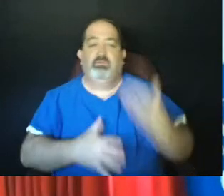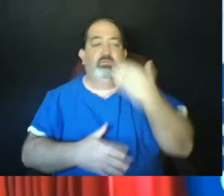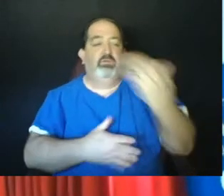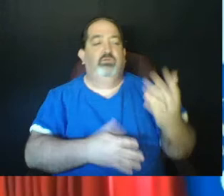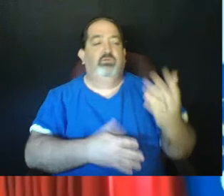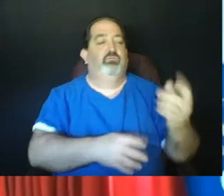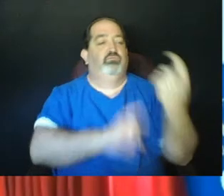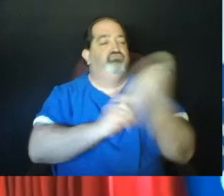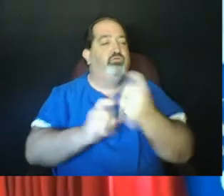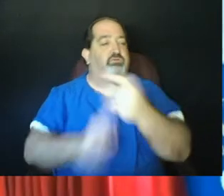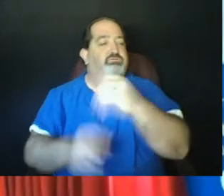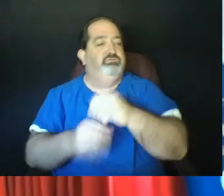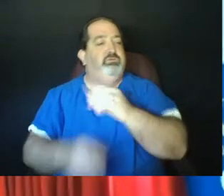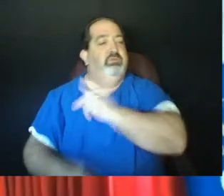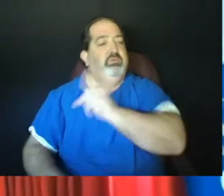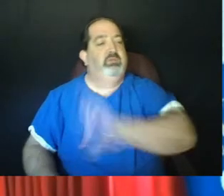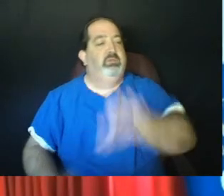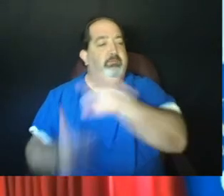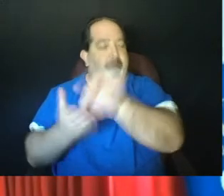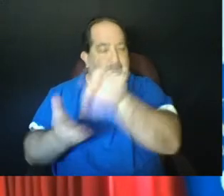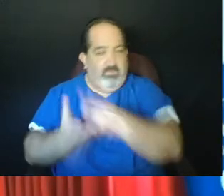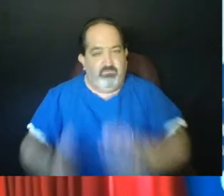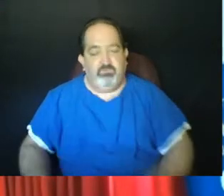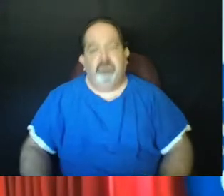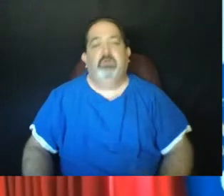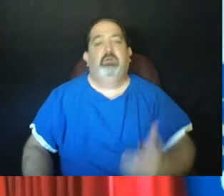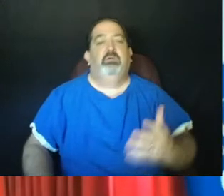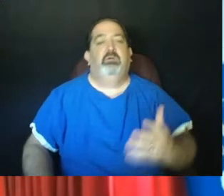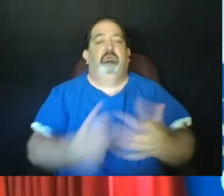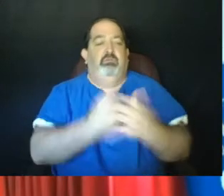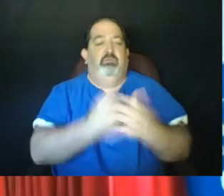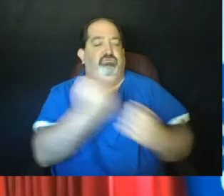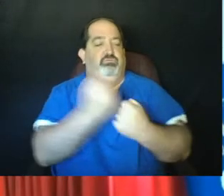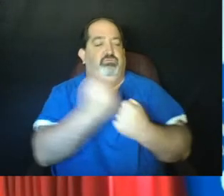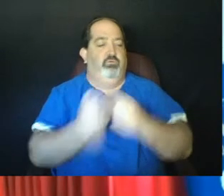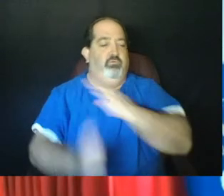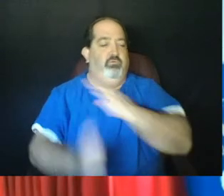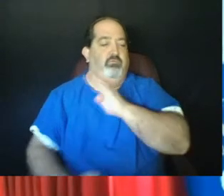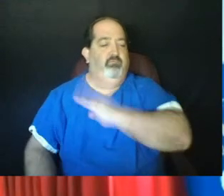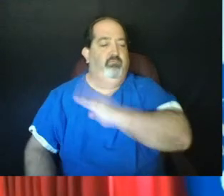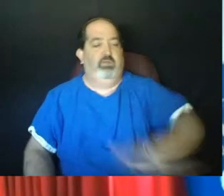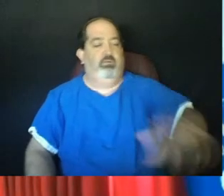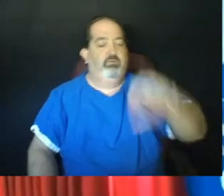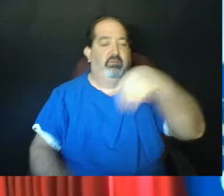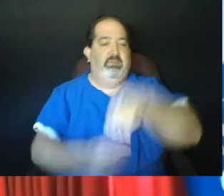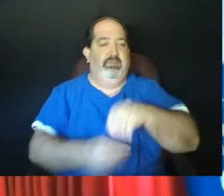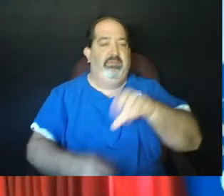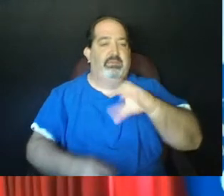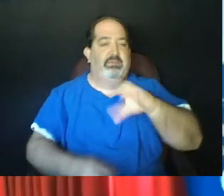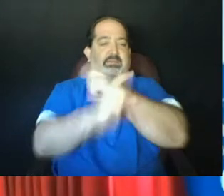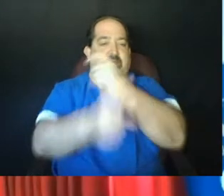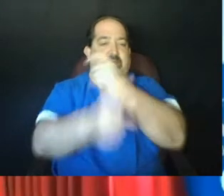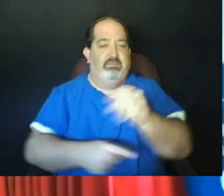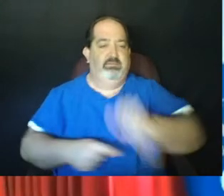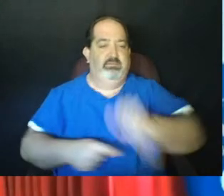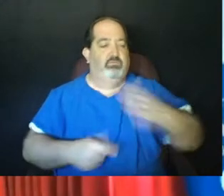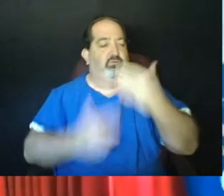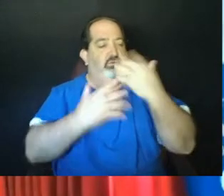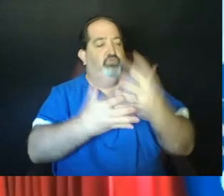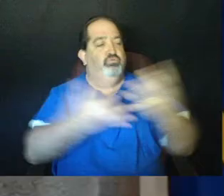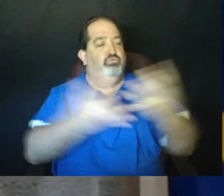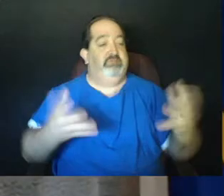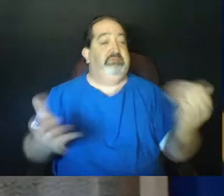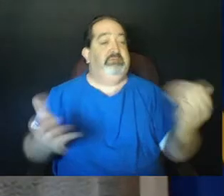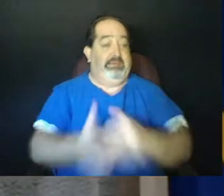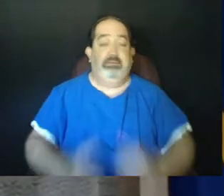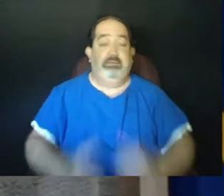coffers. We are honored to have such a supportive barony within Caid's territories. Thank you so much again.